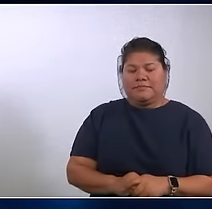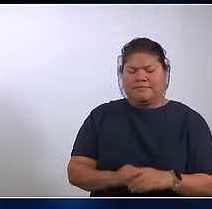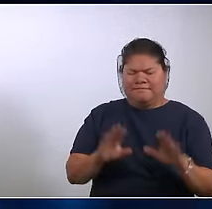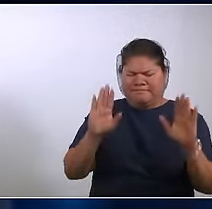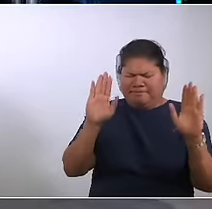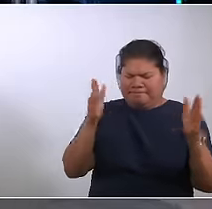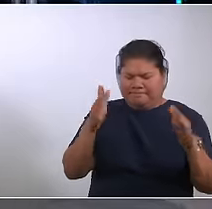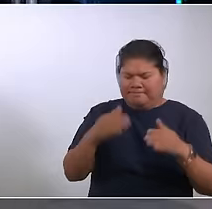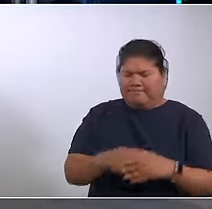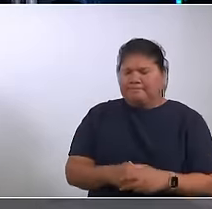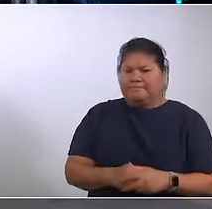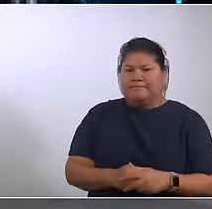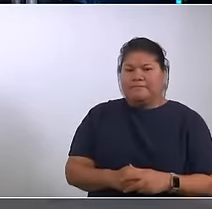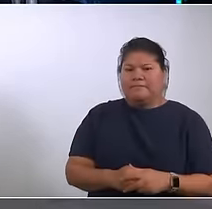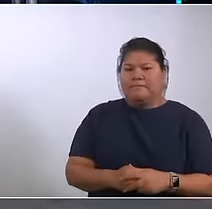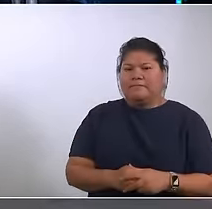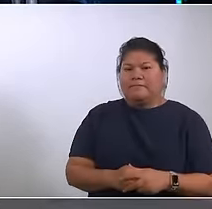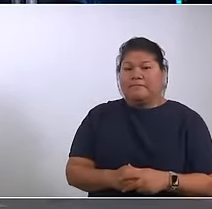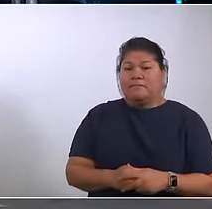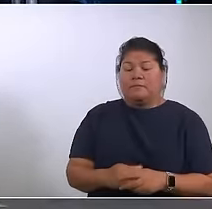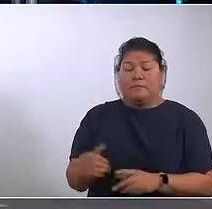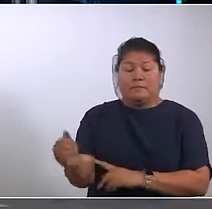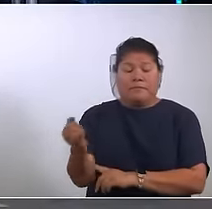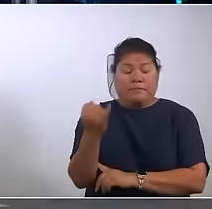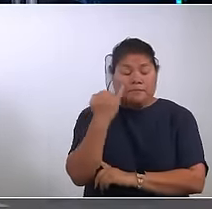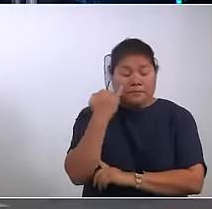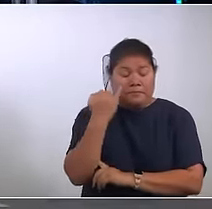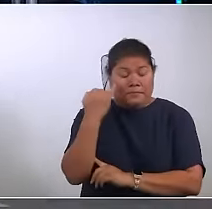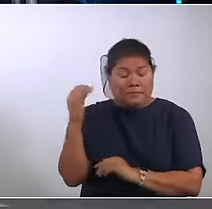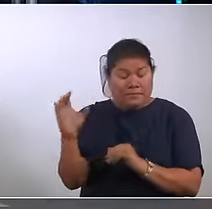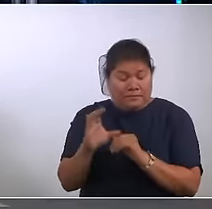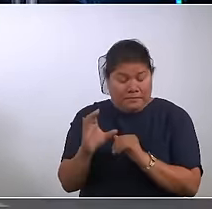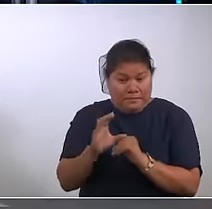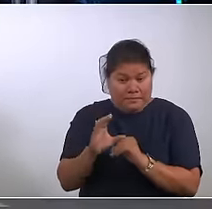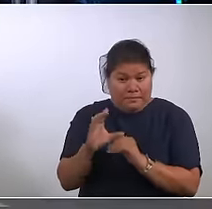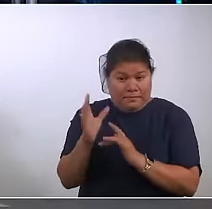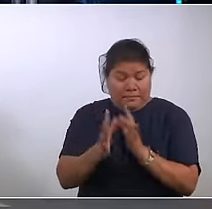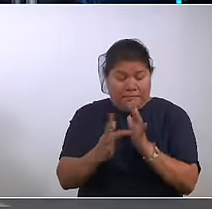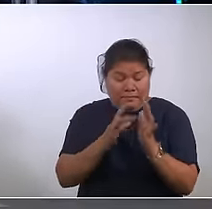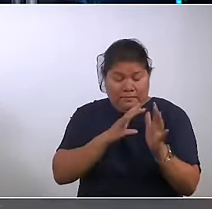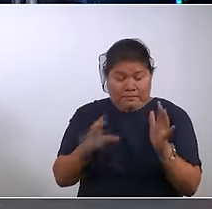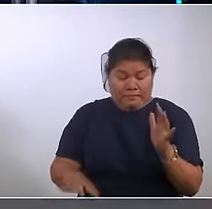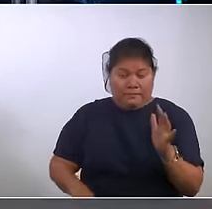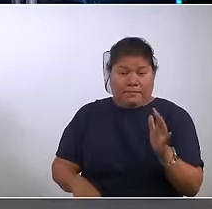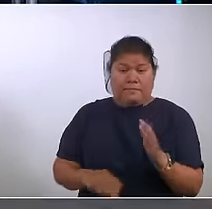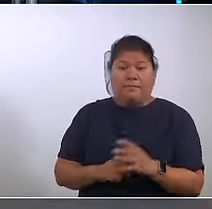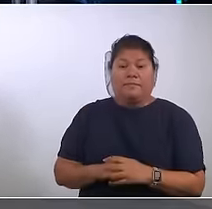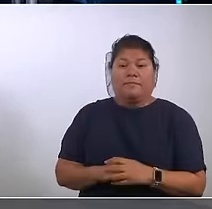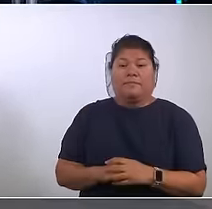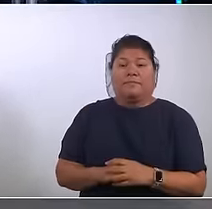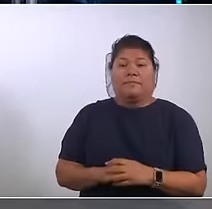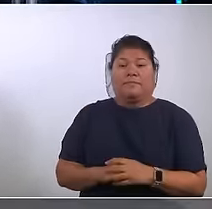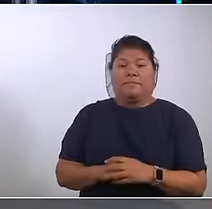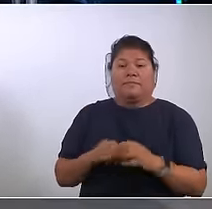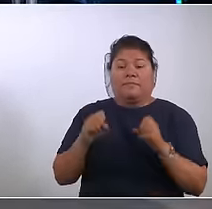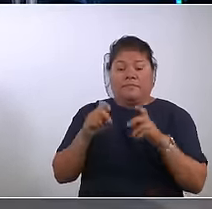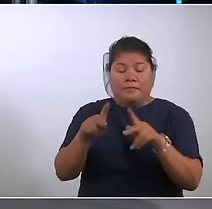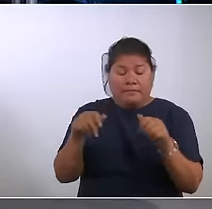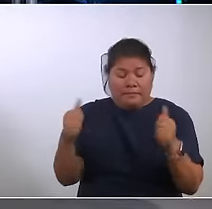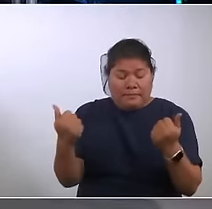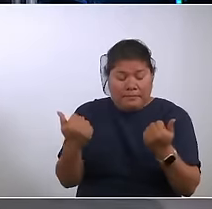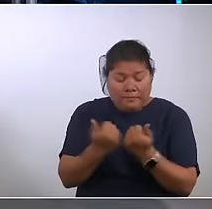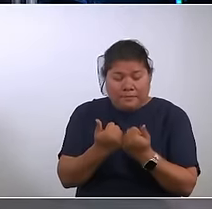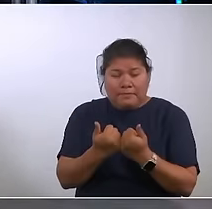Listen. Escuchen. If the church. Si la iglesia of Jesus Christ, de Jesucristo, the